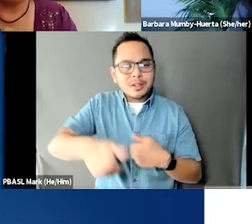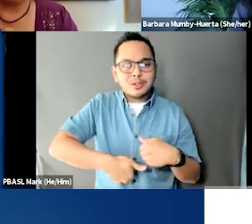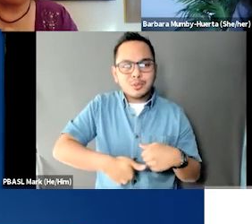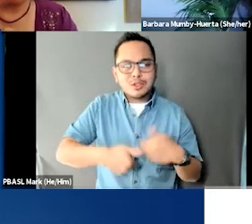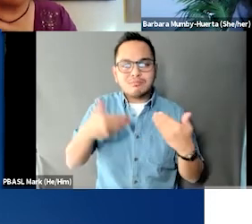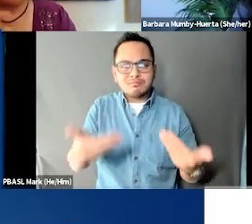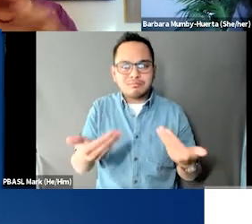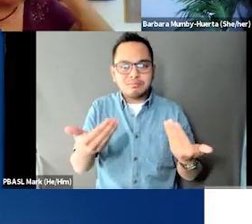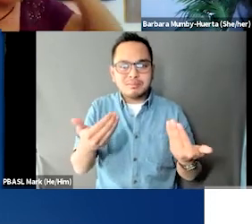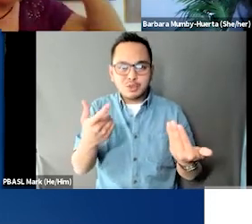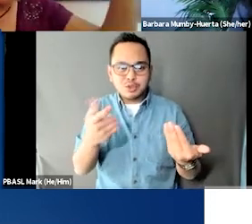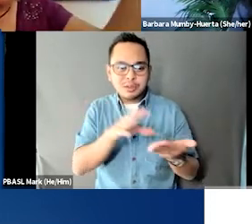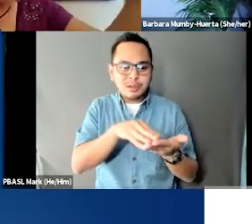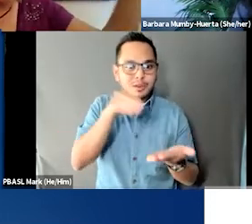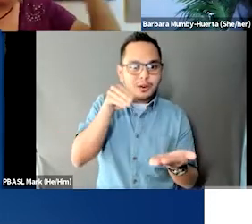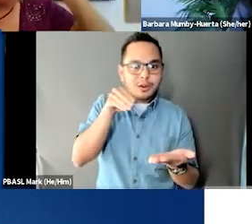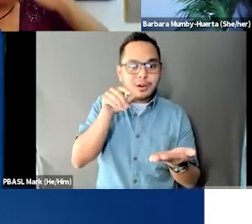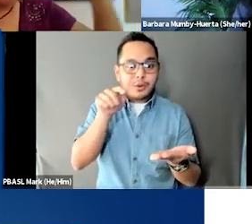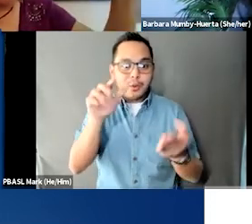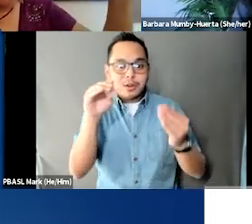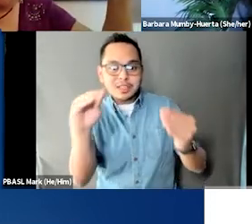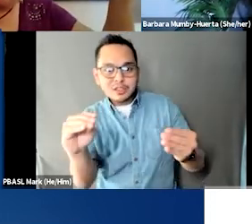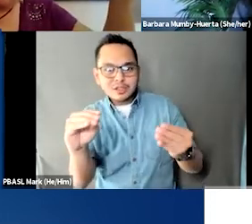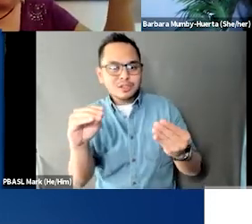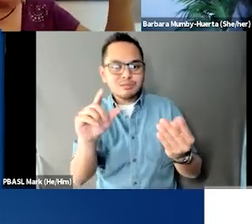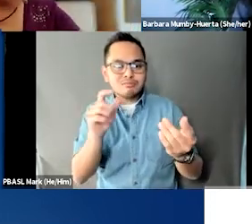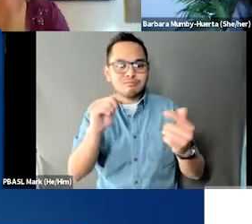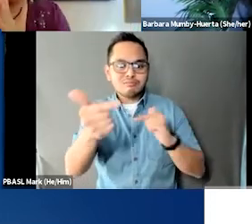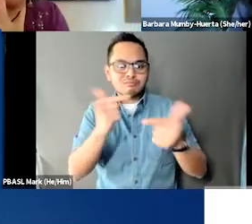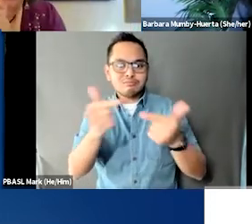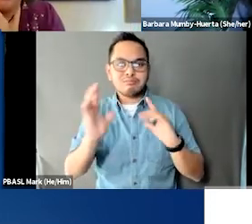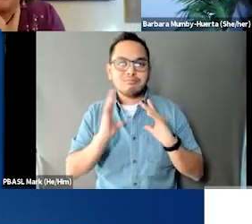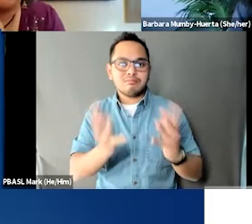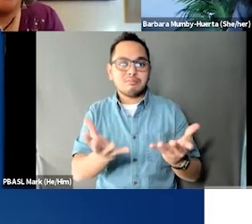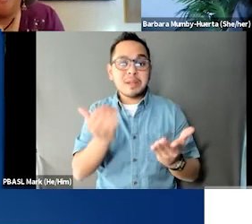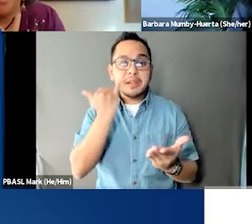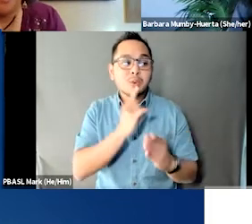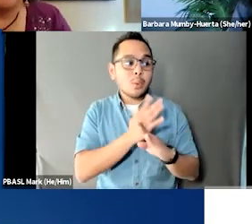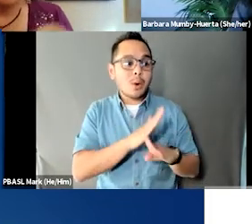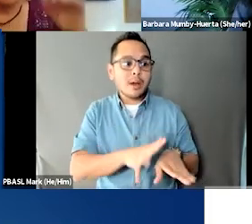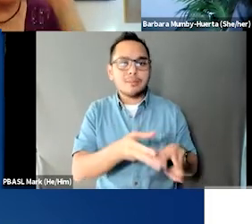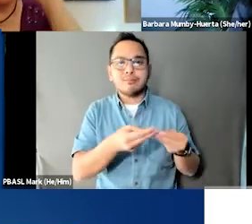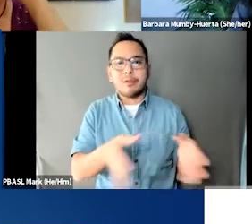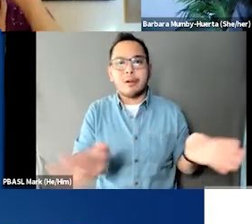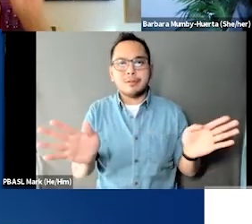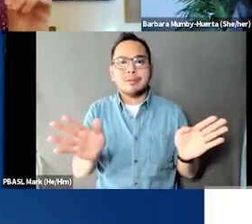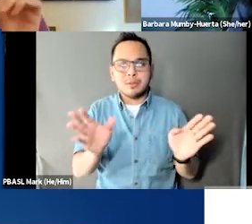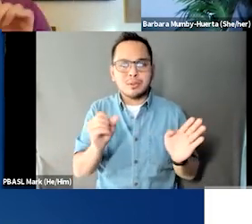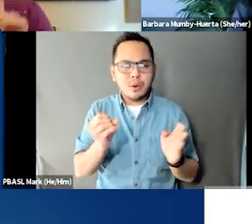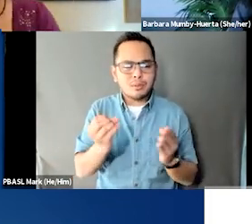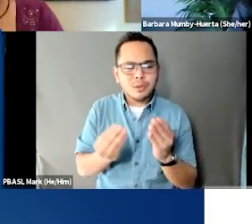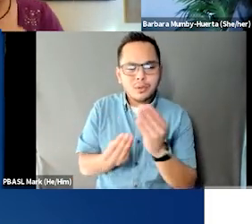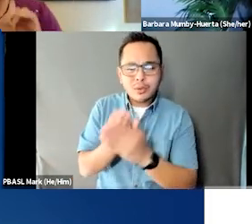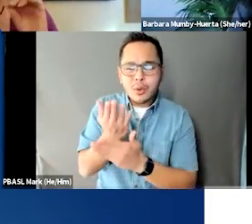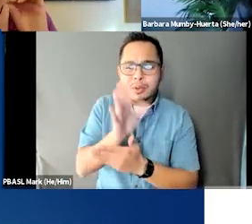get something from me, or I'm supposed to hear something from you. And if you go quiet, it gets lost. So again, that growing the sense